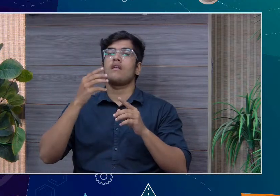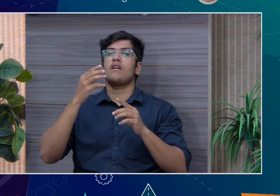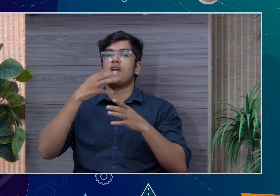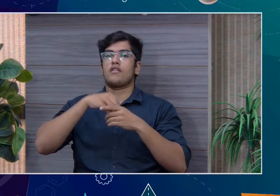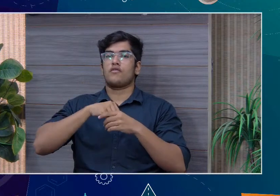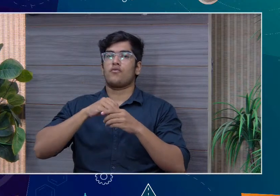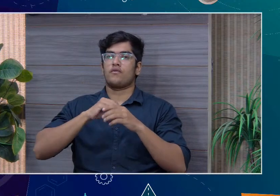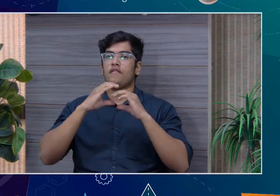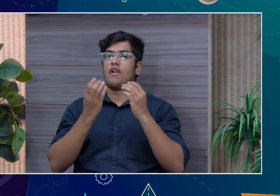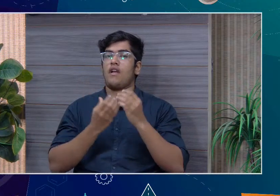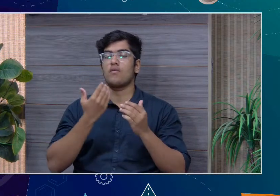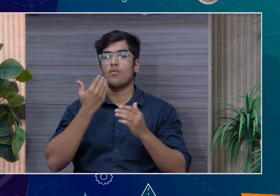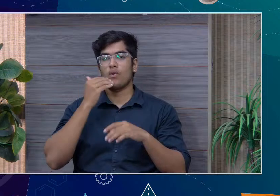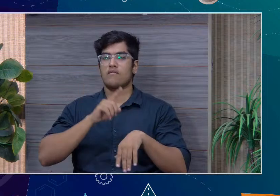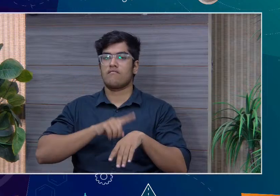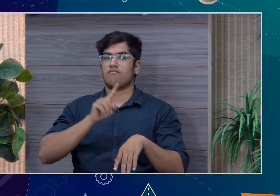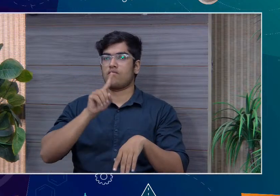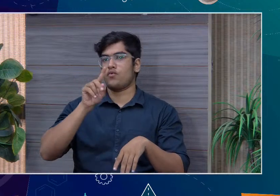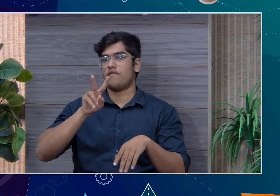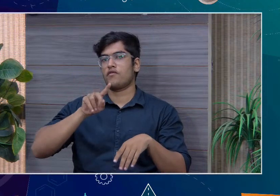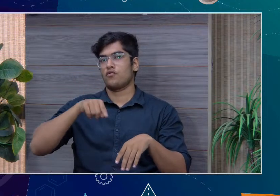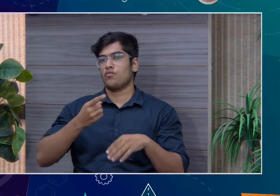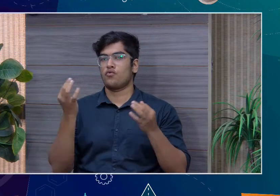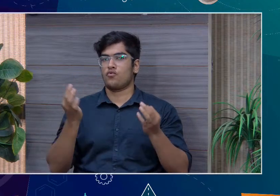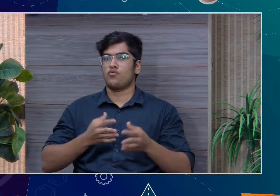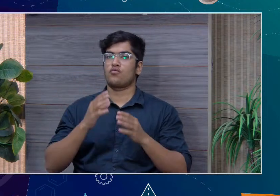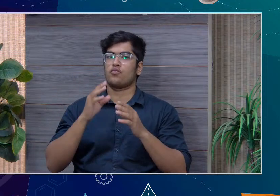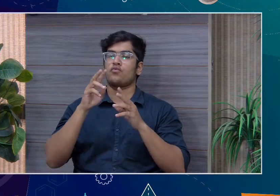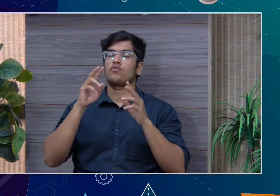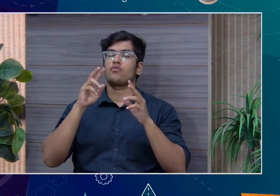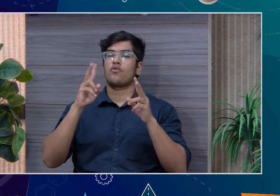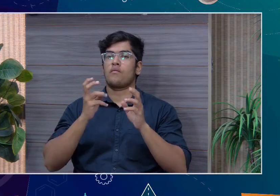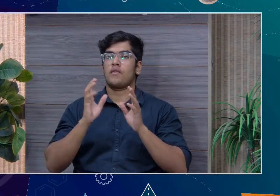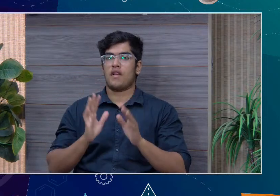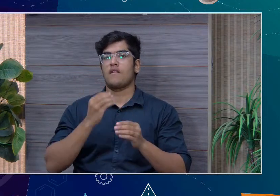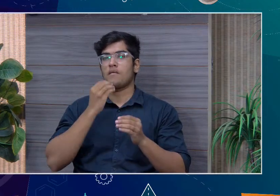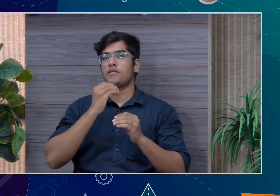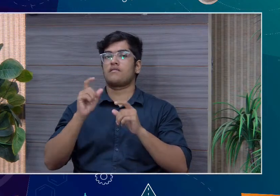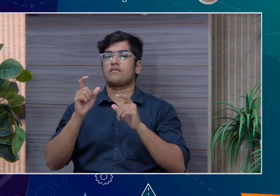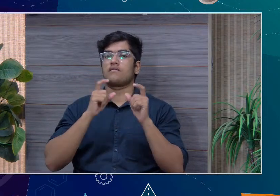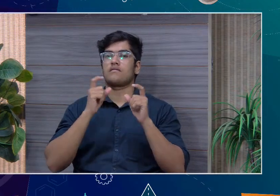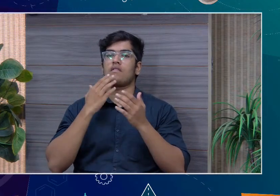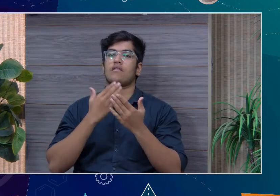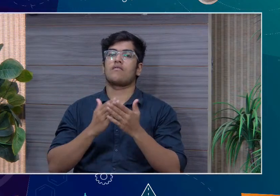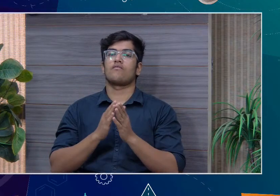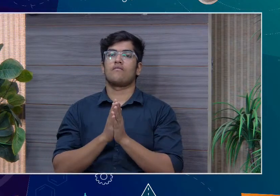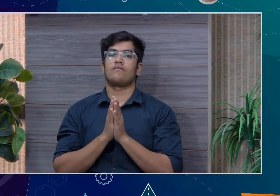So another topic will be waiting for you. Thank you so much. Take great care of yourself. Namaskar.